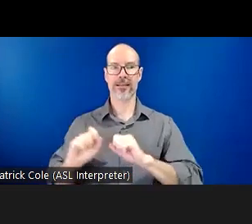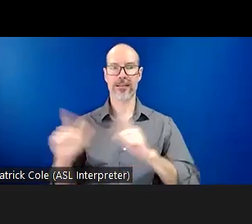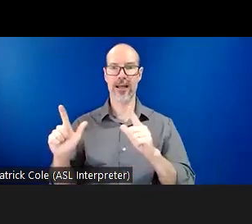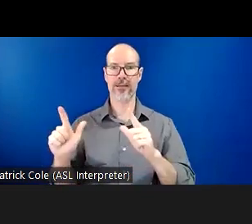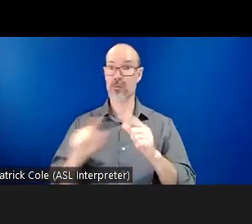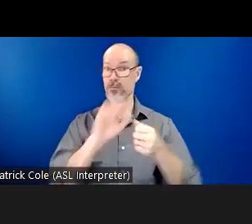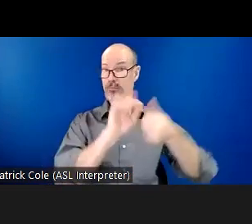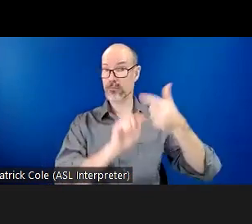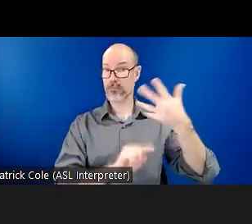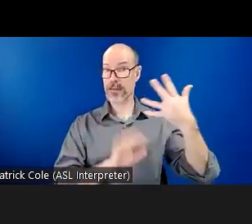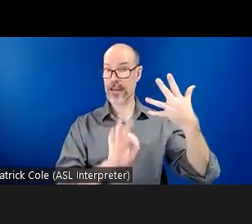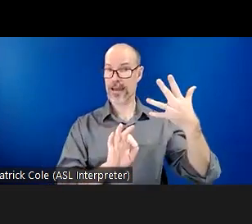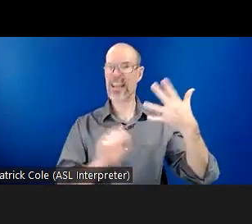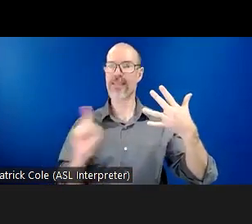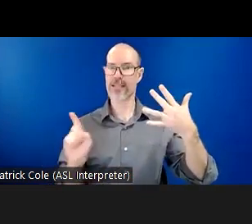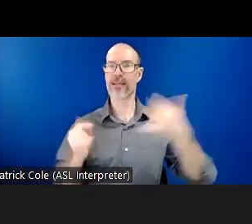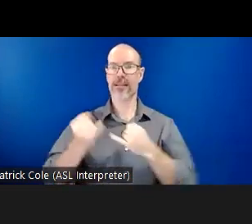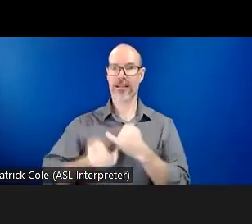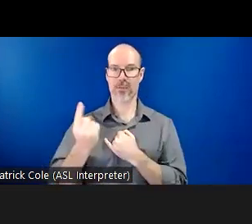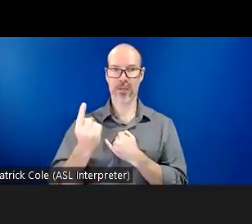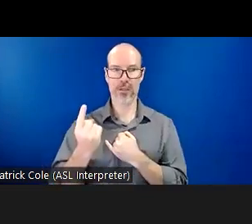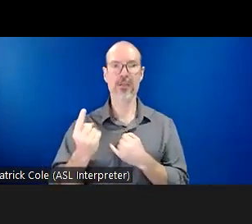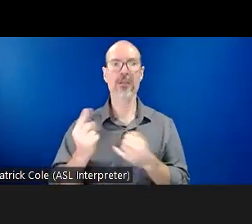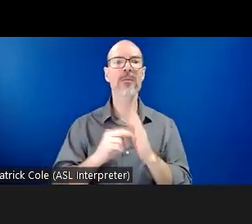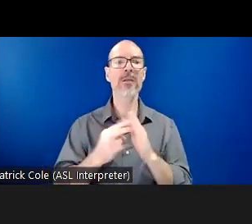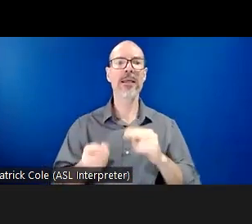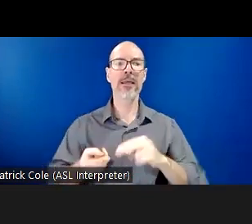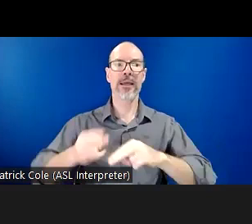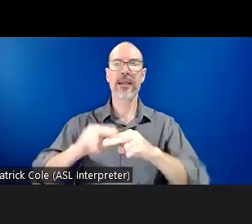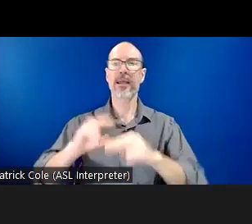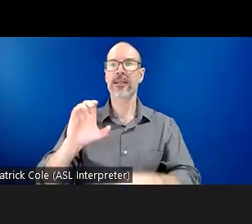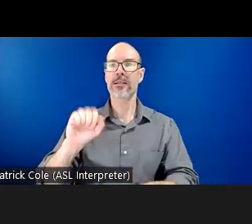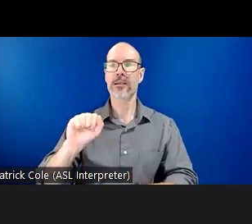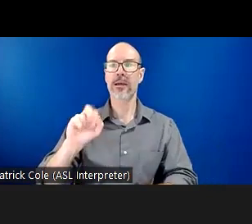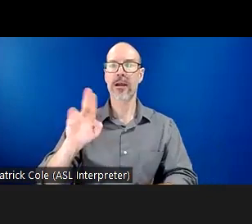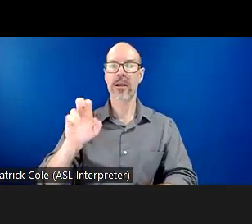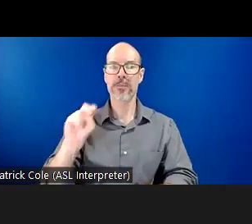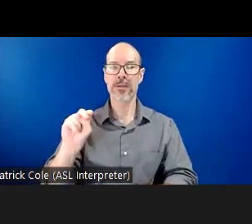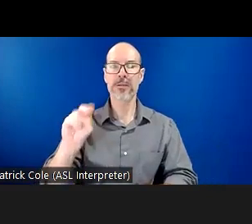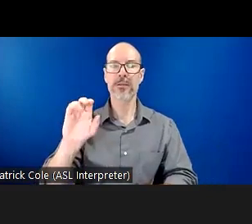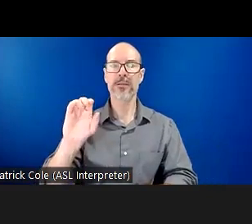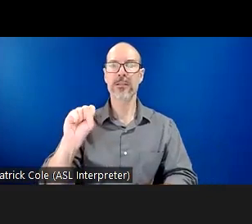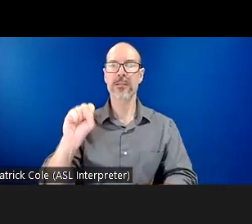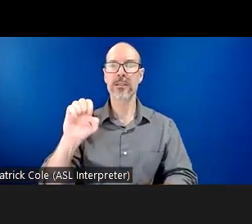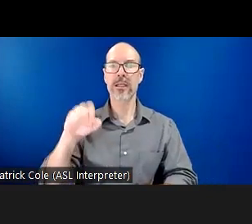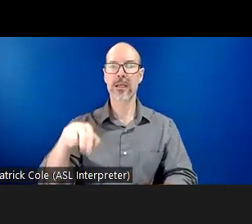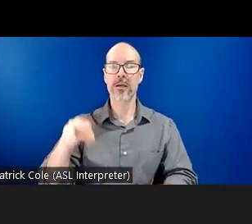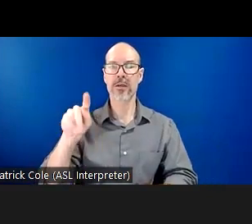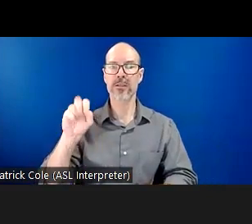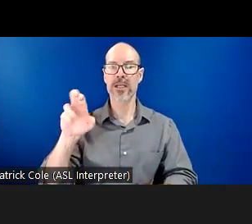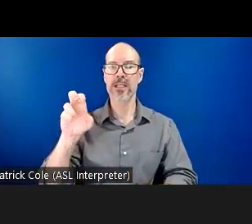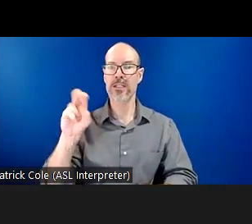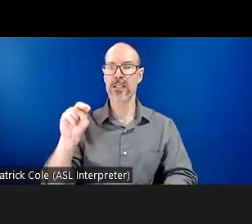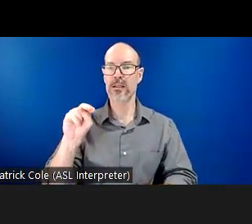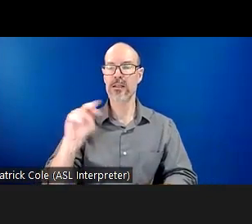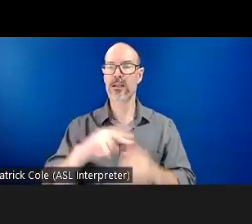to enhance carbon sequestration solutions. And this is a measure that can also pair with